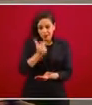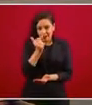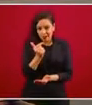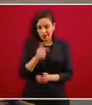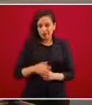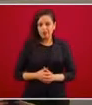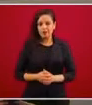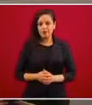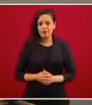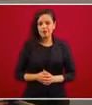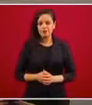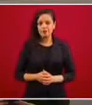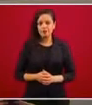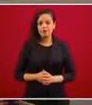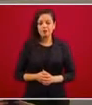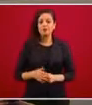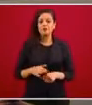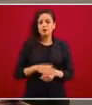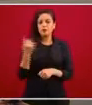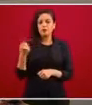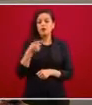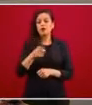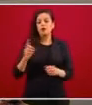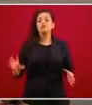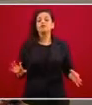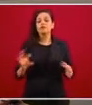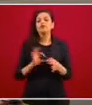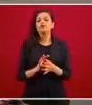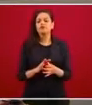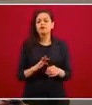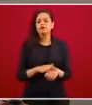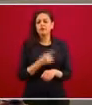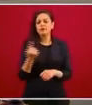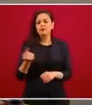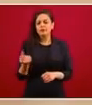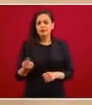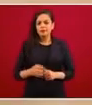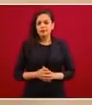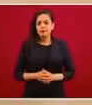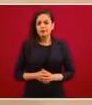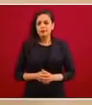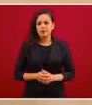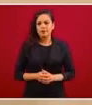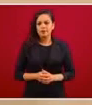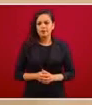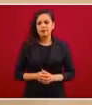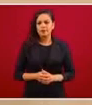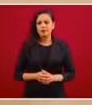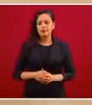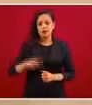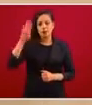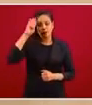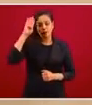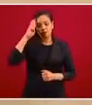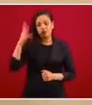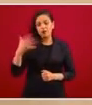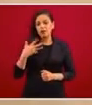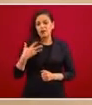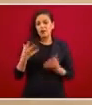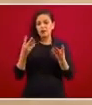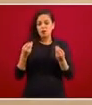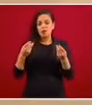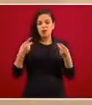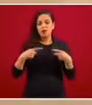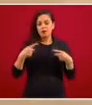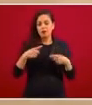there is an older population overall. But here in Mexico, even though we have a younger population overall, we also have a